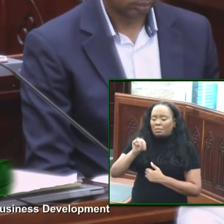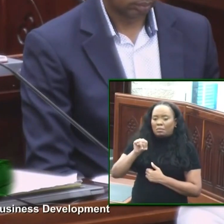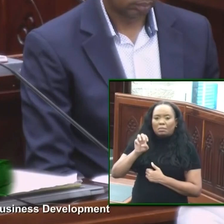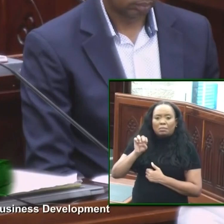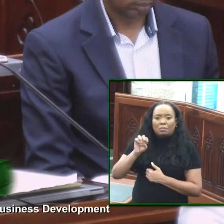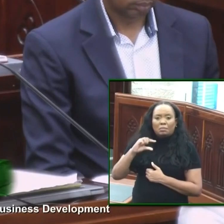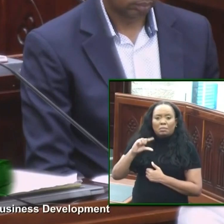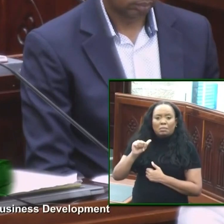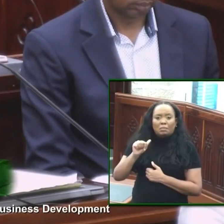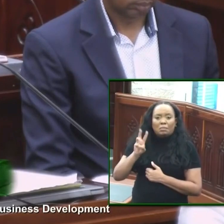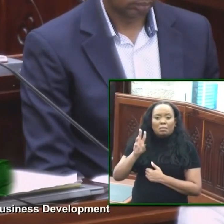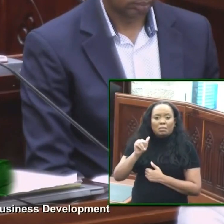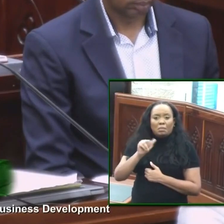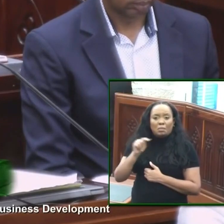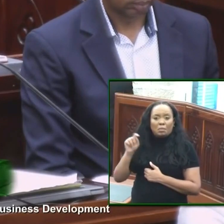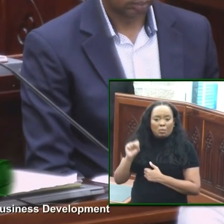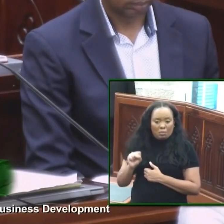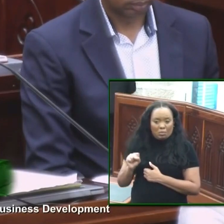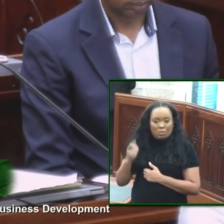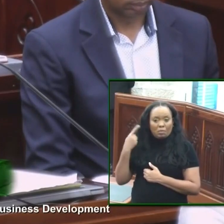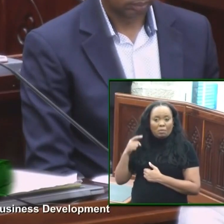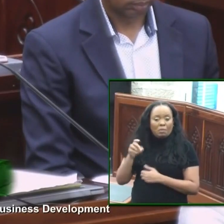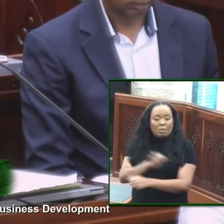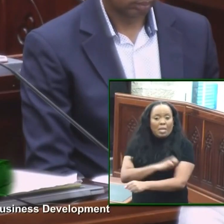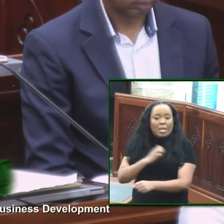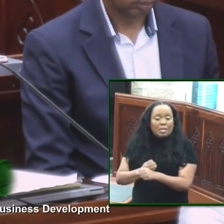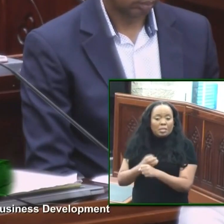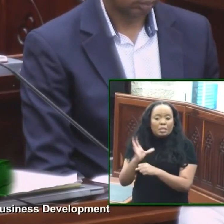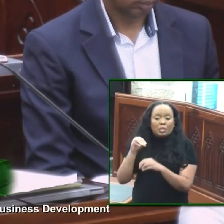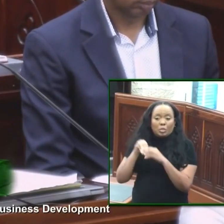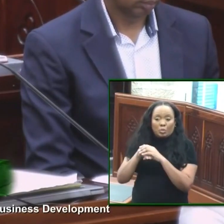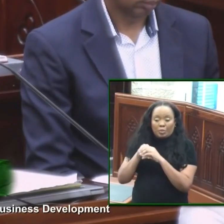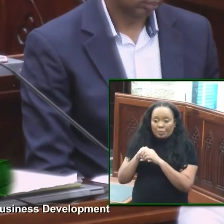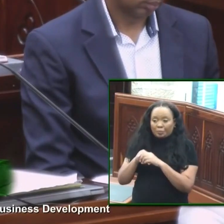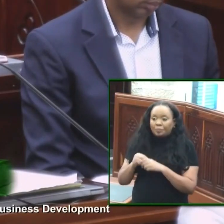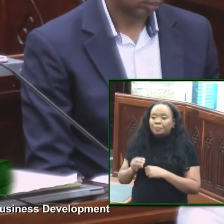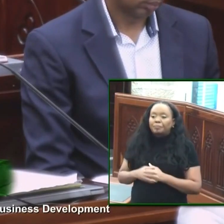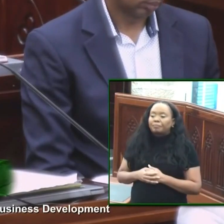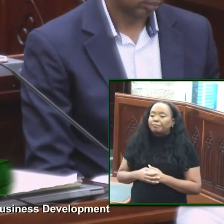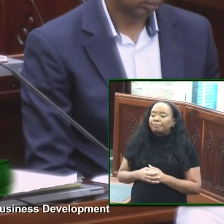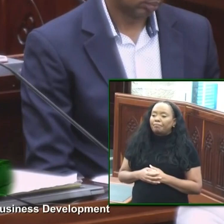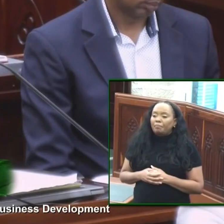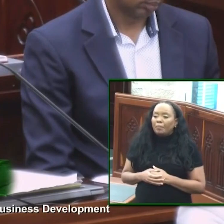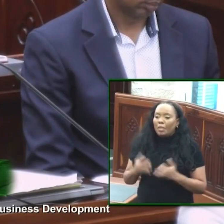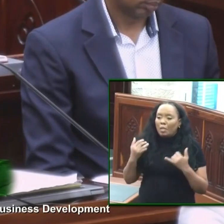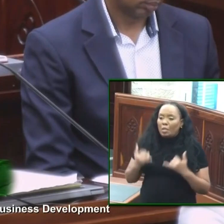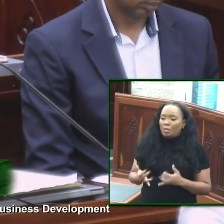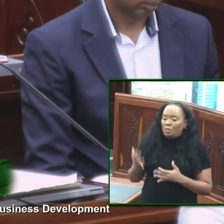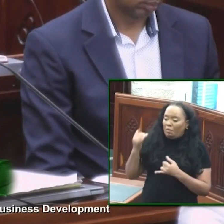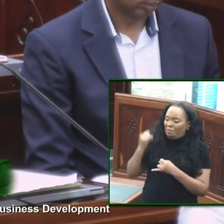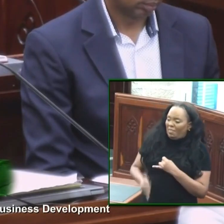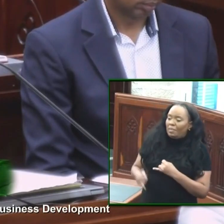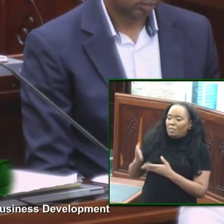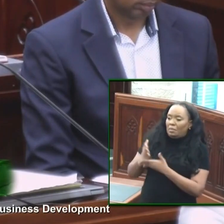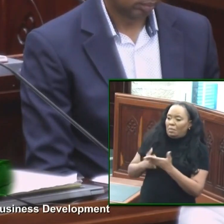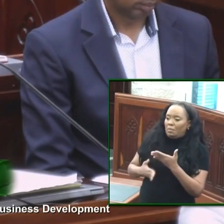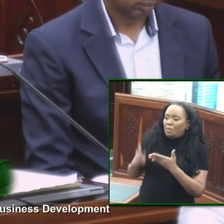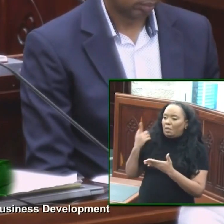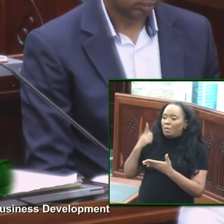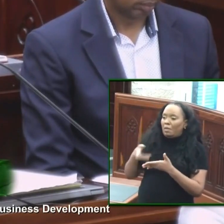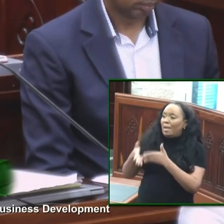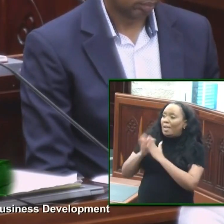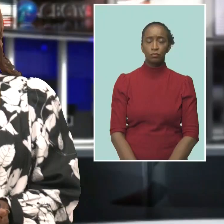energy storage. We are now in the final stages, as Minister would have said, of dealing with the request for proposals.